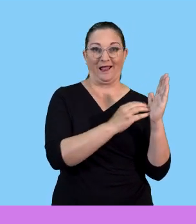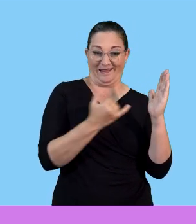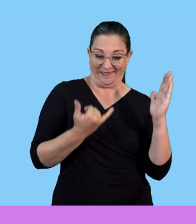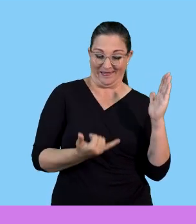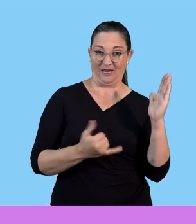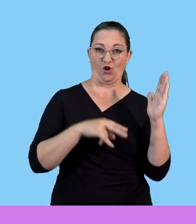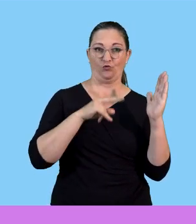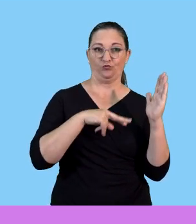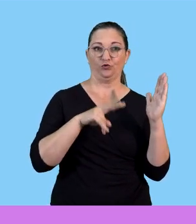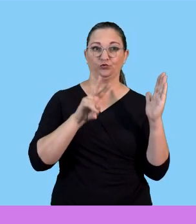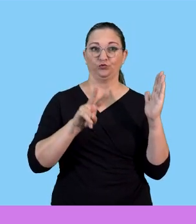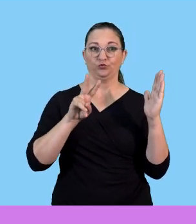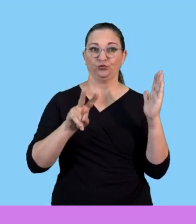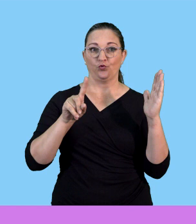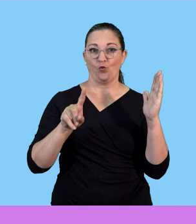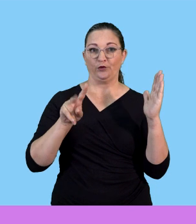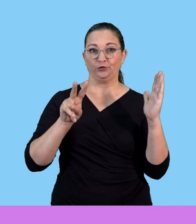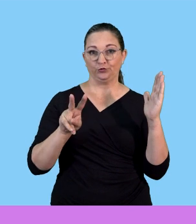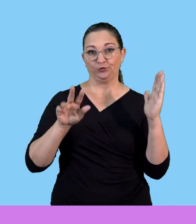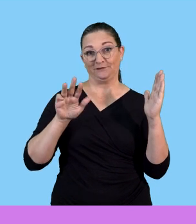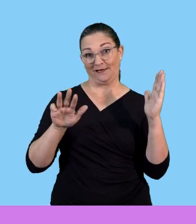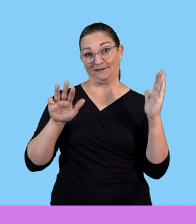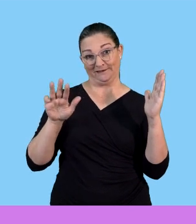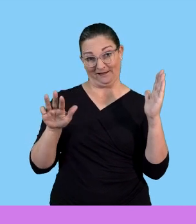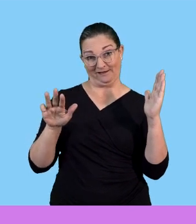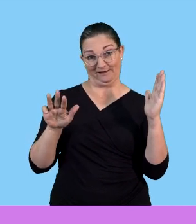reading. The current reading is